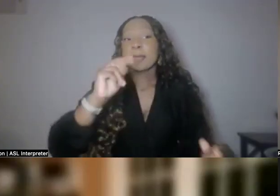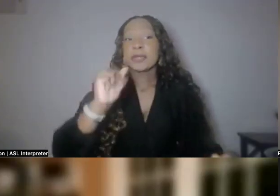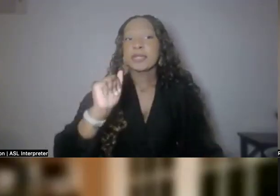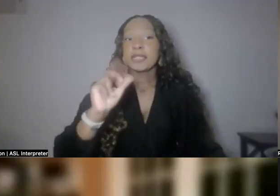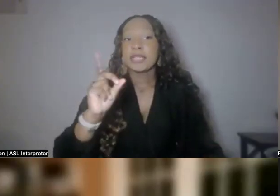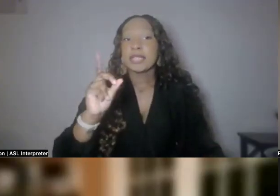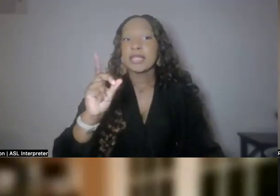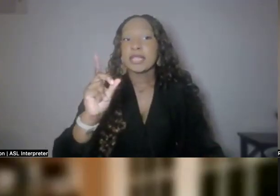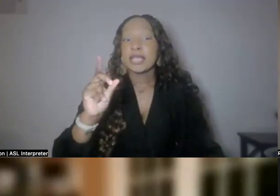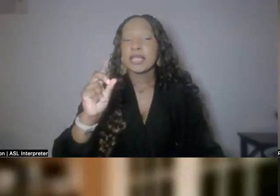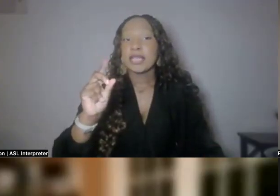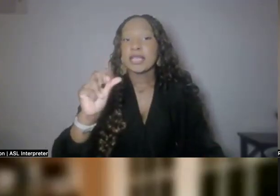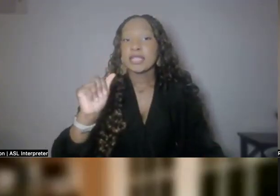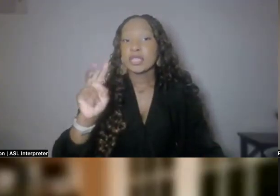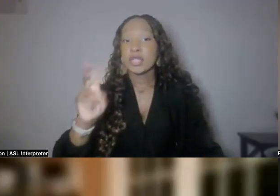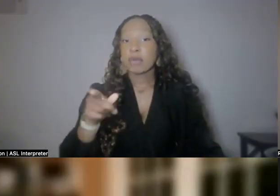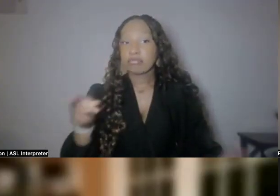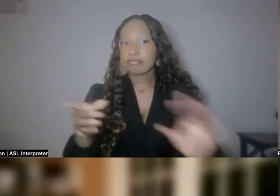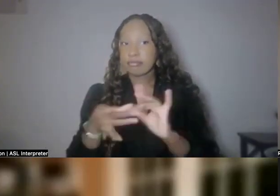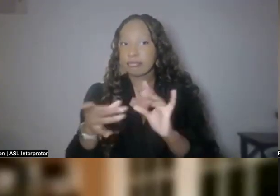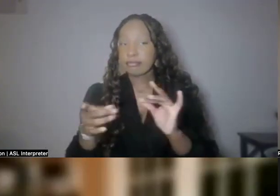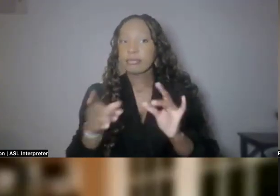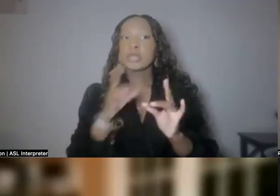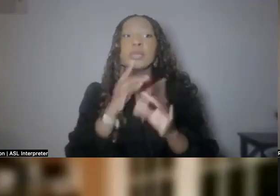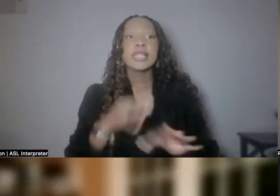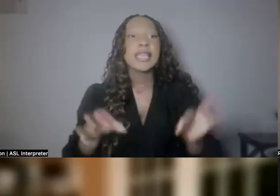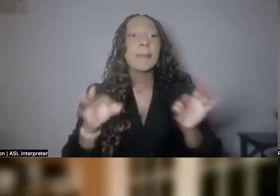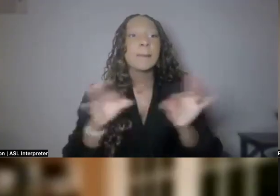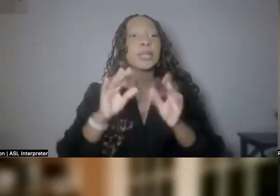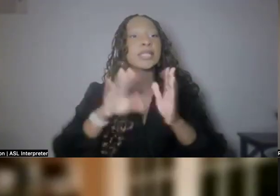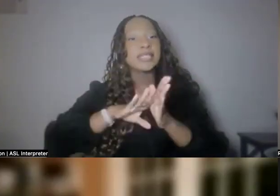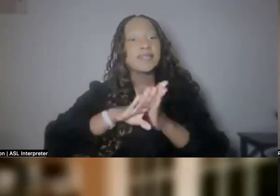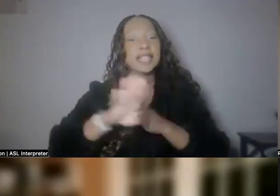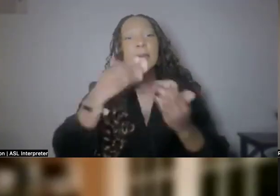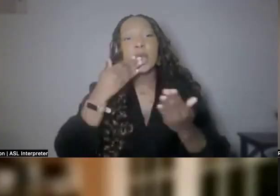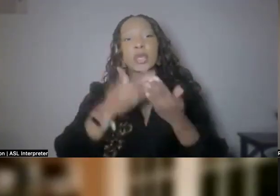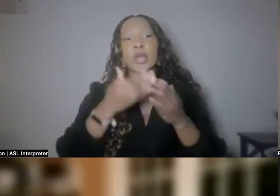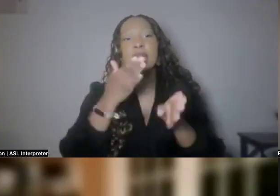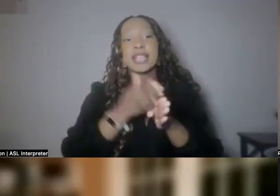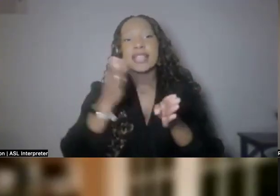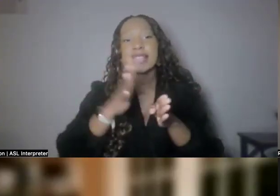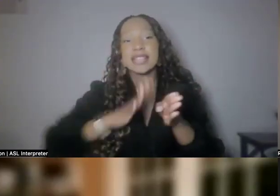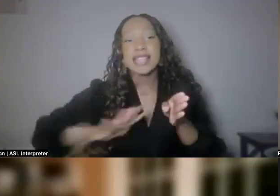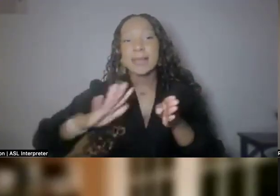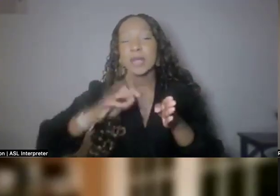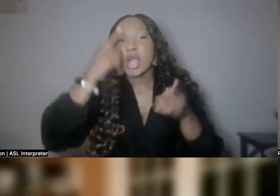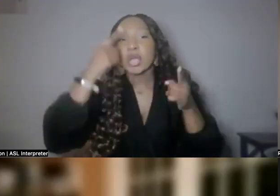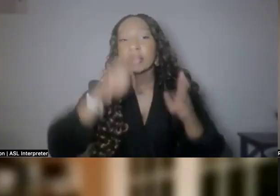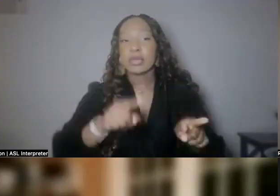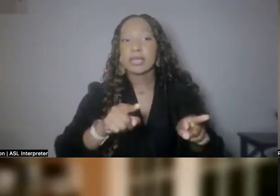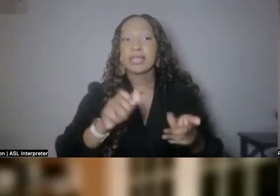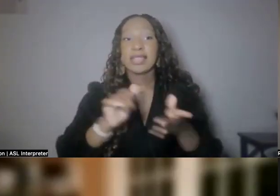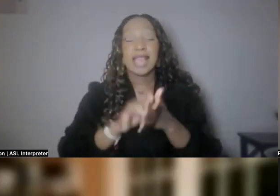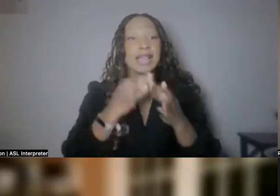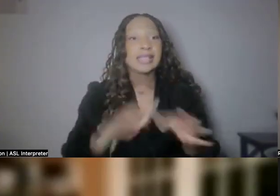important that we look at and we develop a good neighbor agreement. I think that's key. And so I don't want us to lose sight of